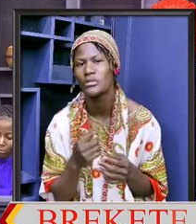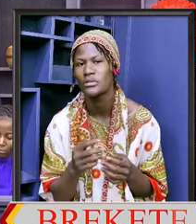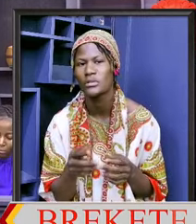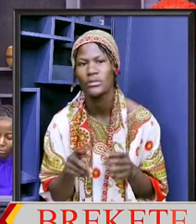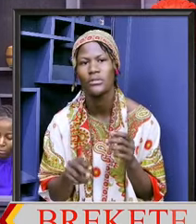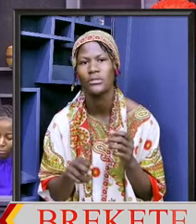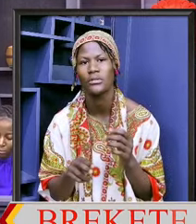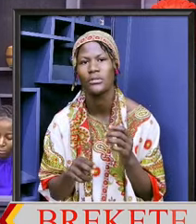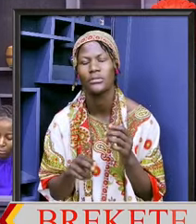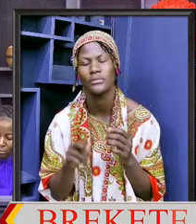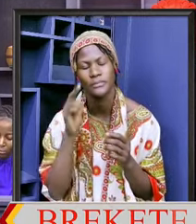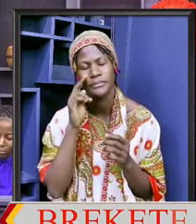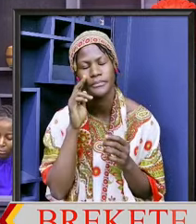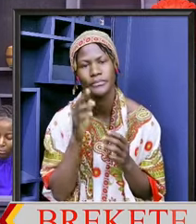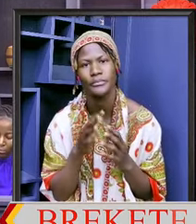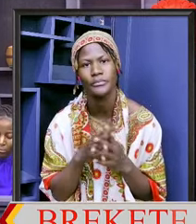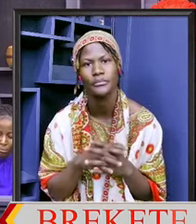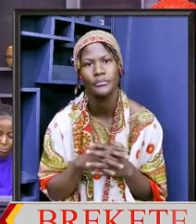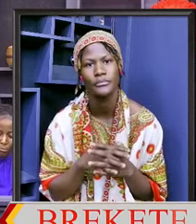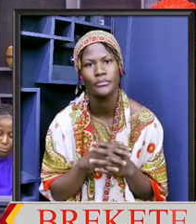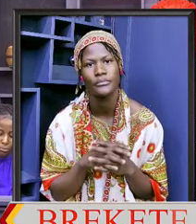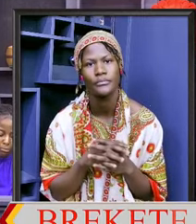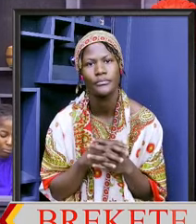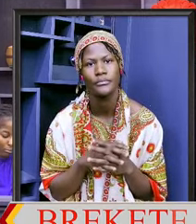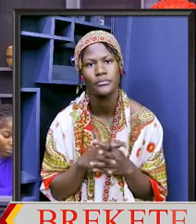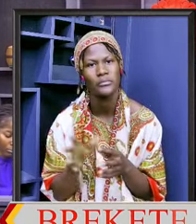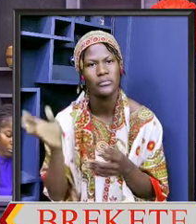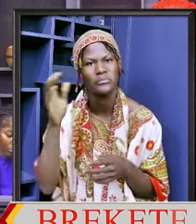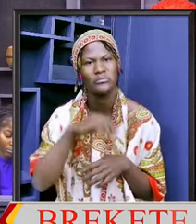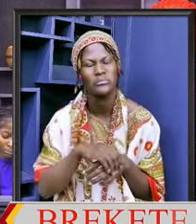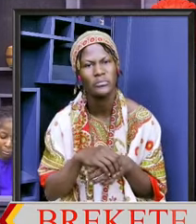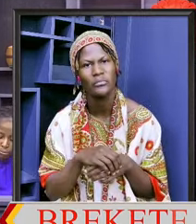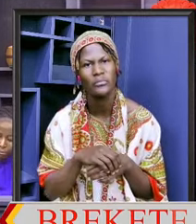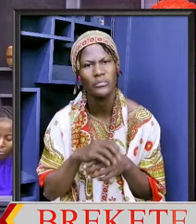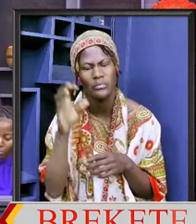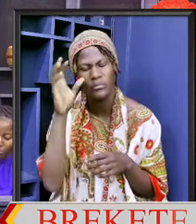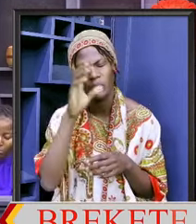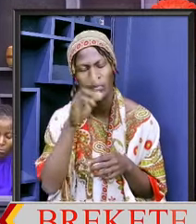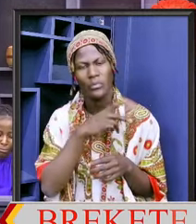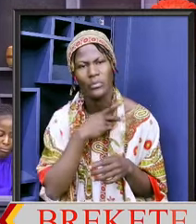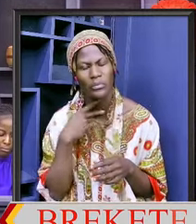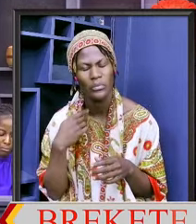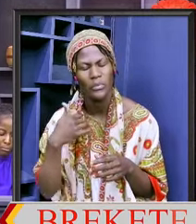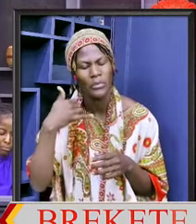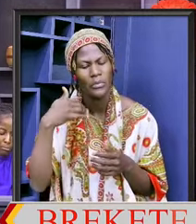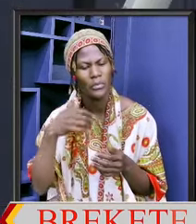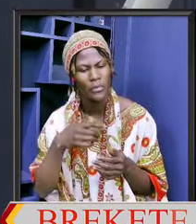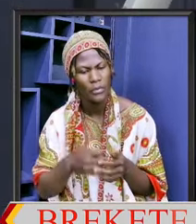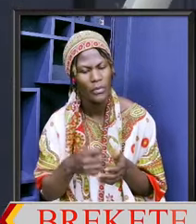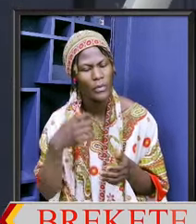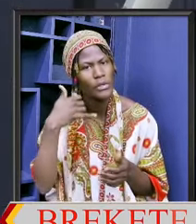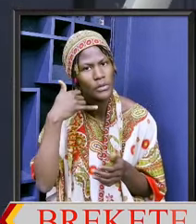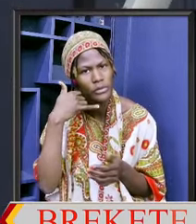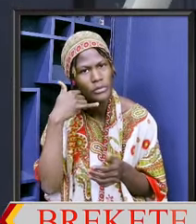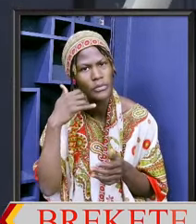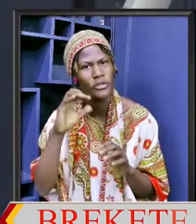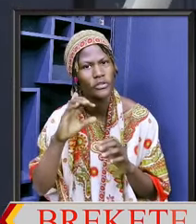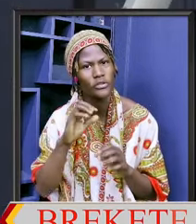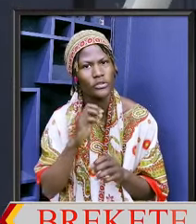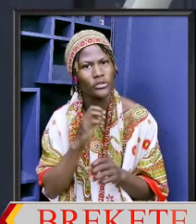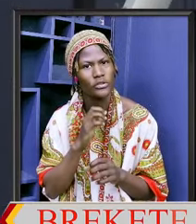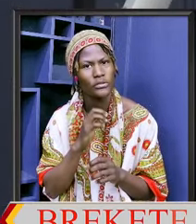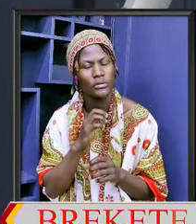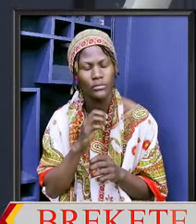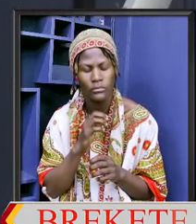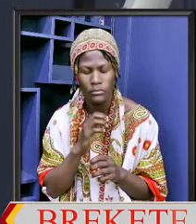Yes. The other day, I did watch one pastor. He dial number for church. He said,